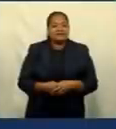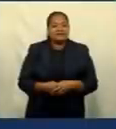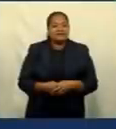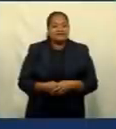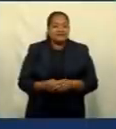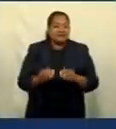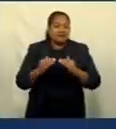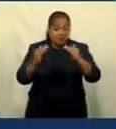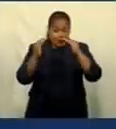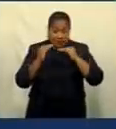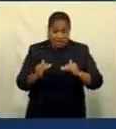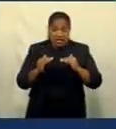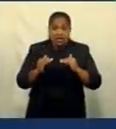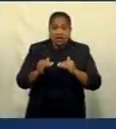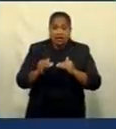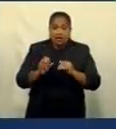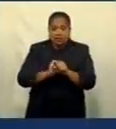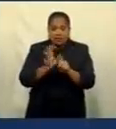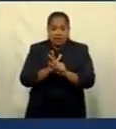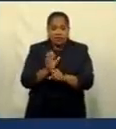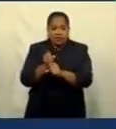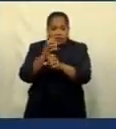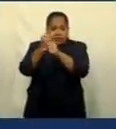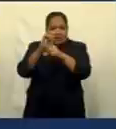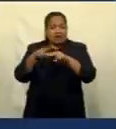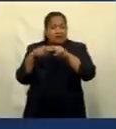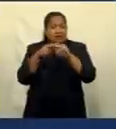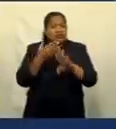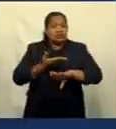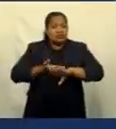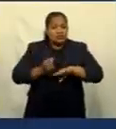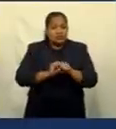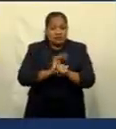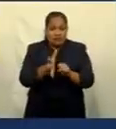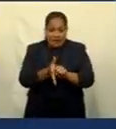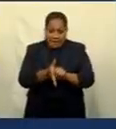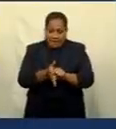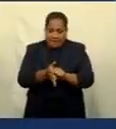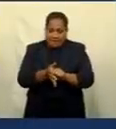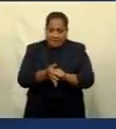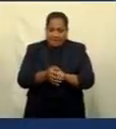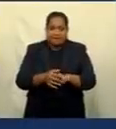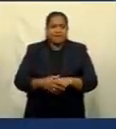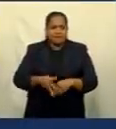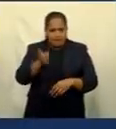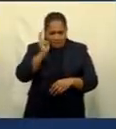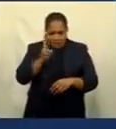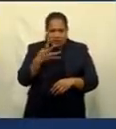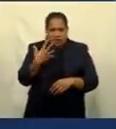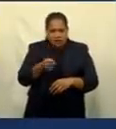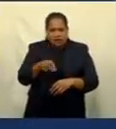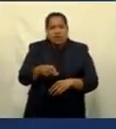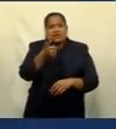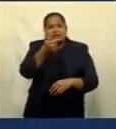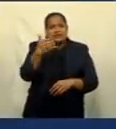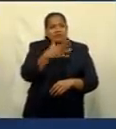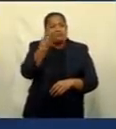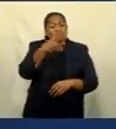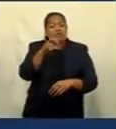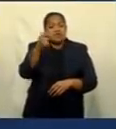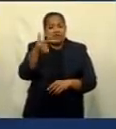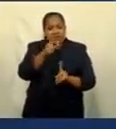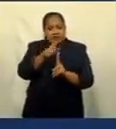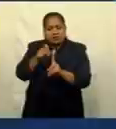And to our latest COVID-19 update. Fiji's new COVID-19 infections soared again, with 647